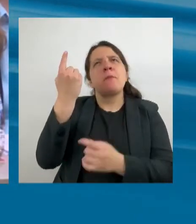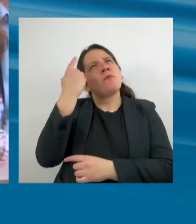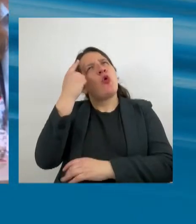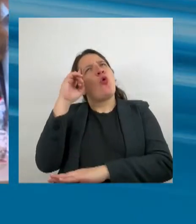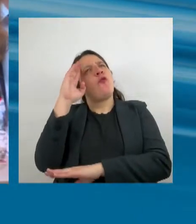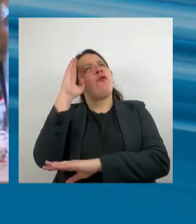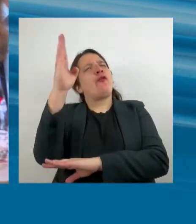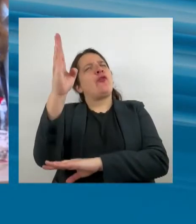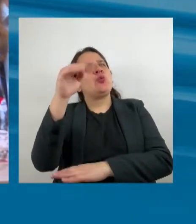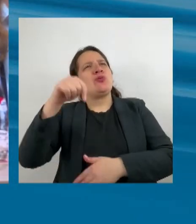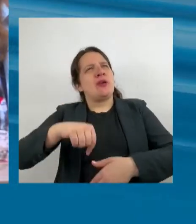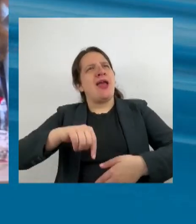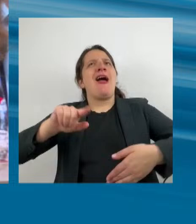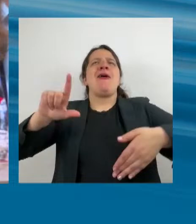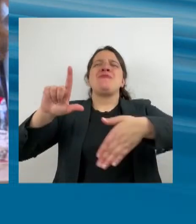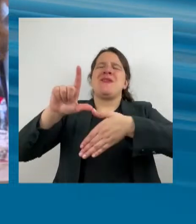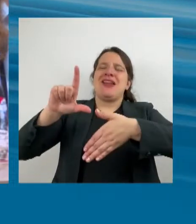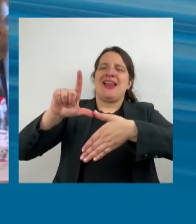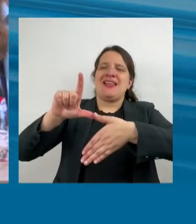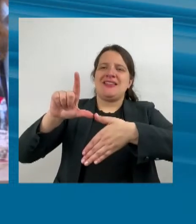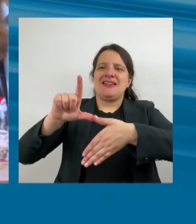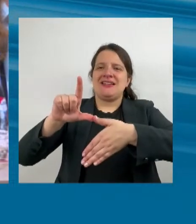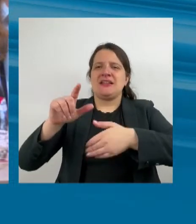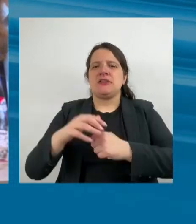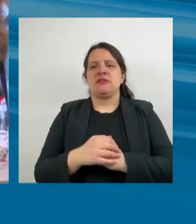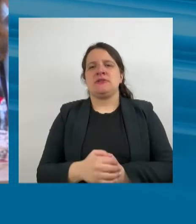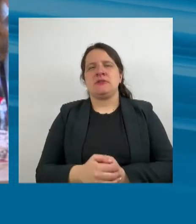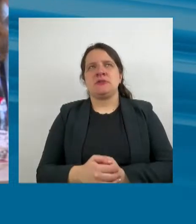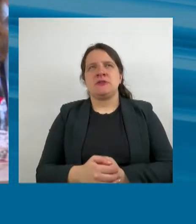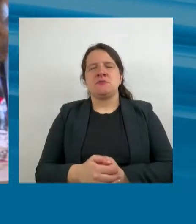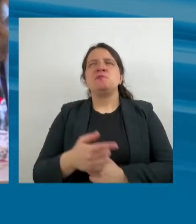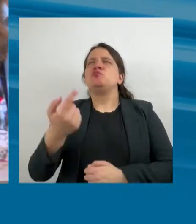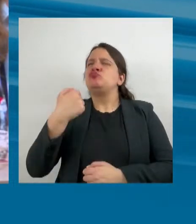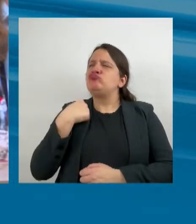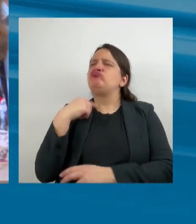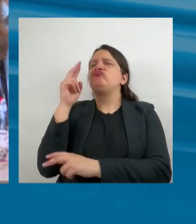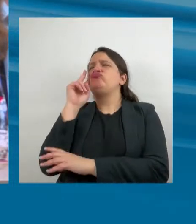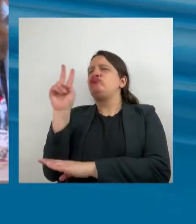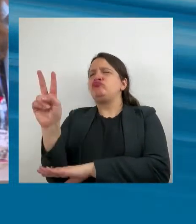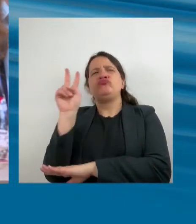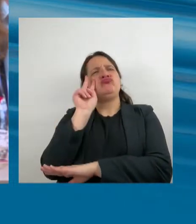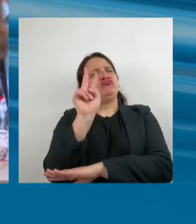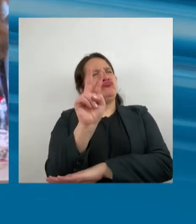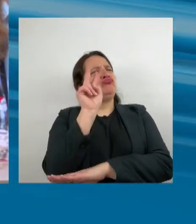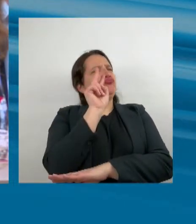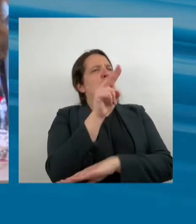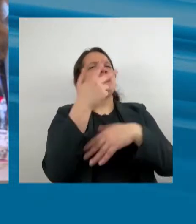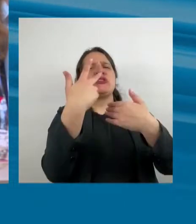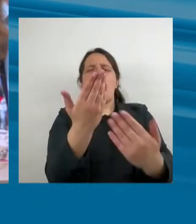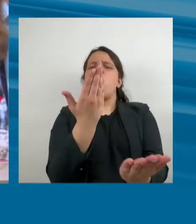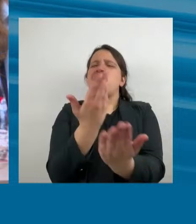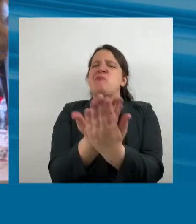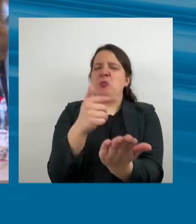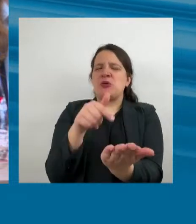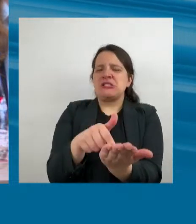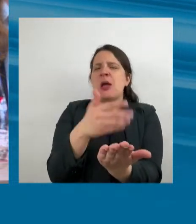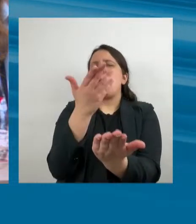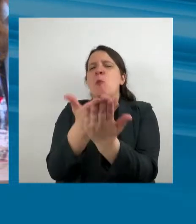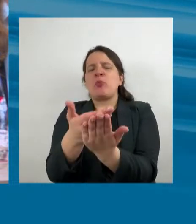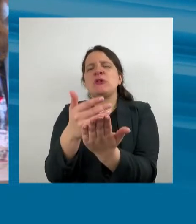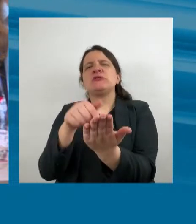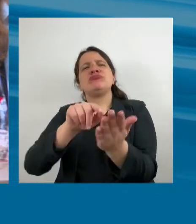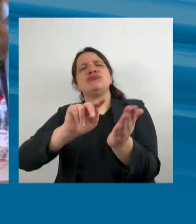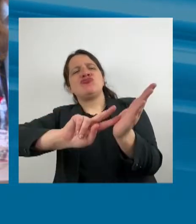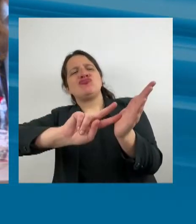to examining the proposals for the transformation as we move towards a more productive, inclusive, and sustainable development